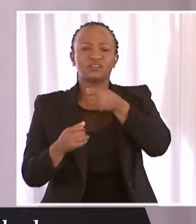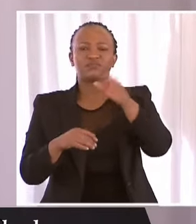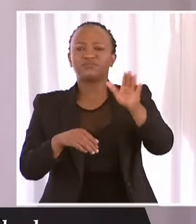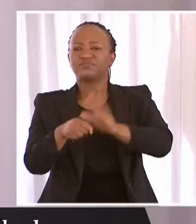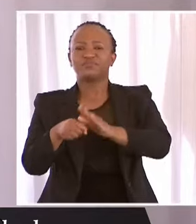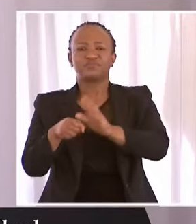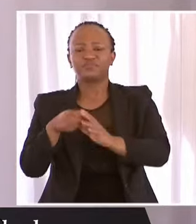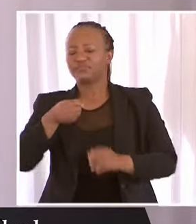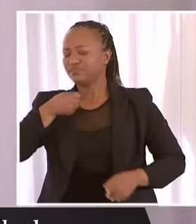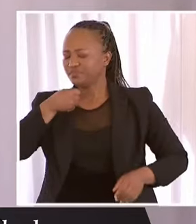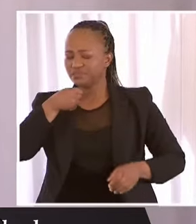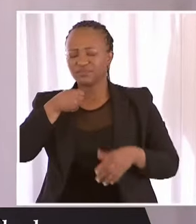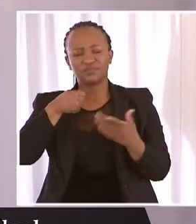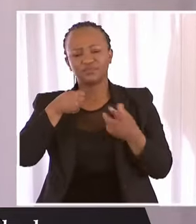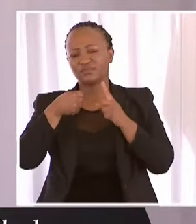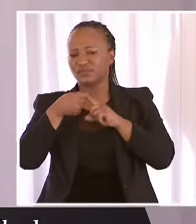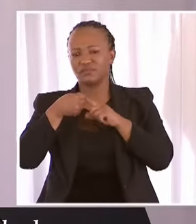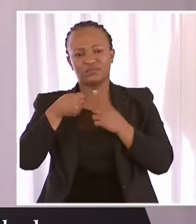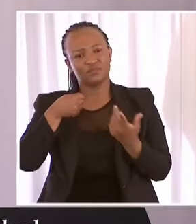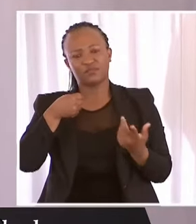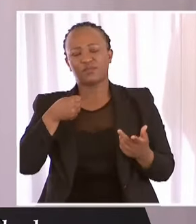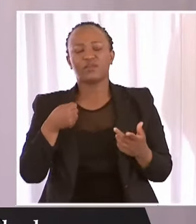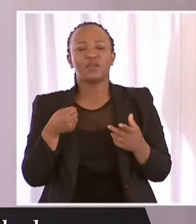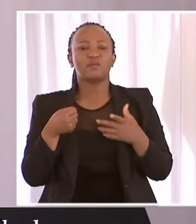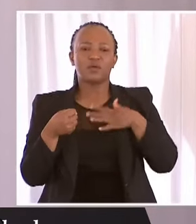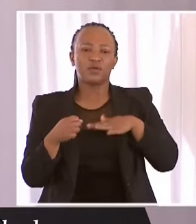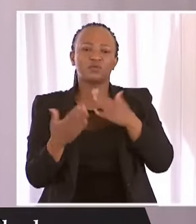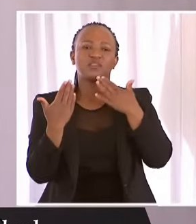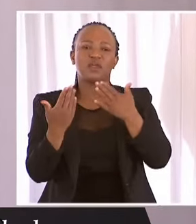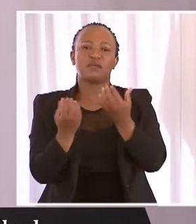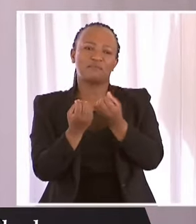to thank a number of people.